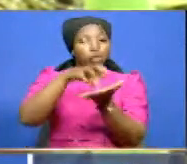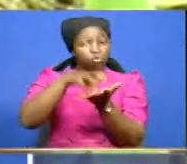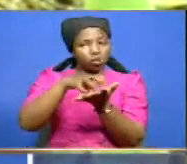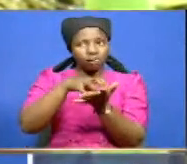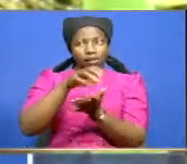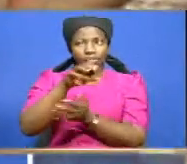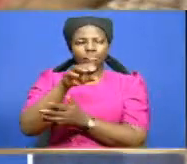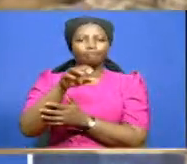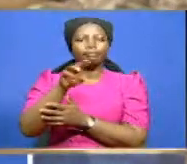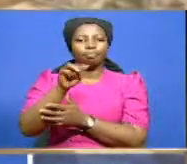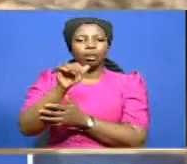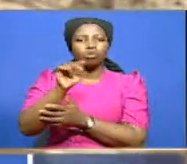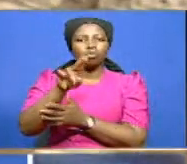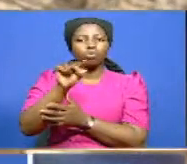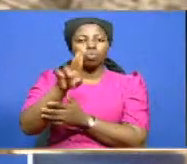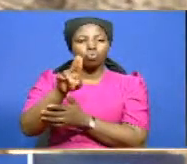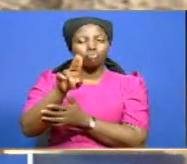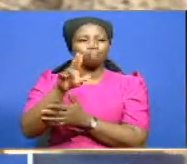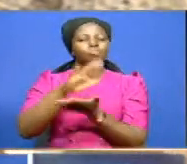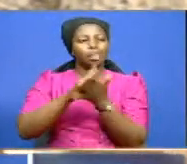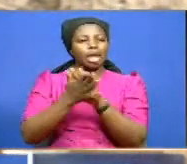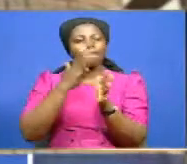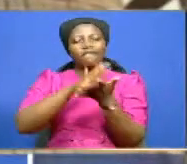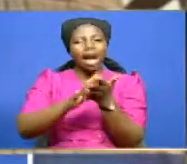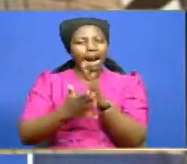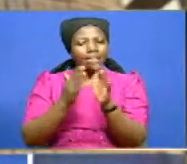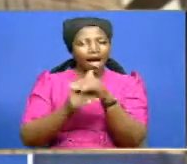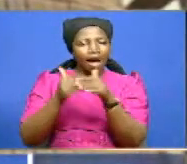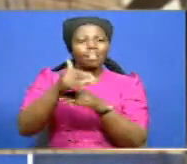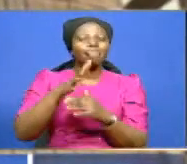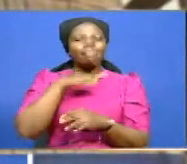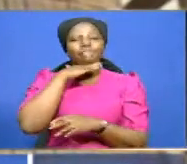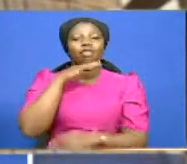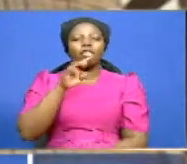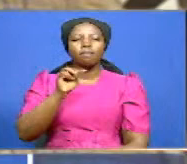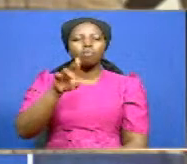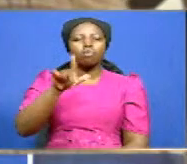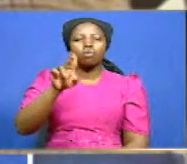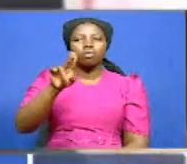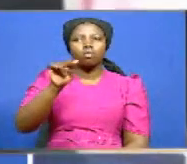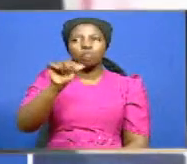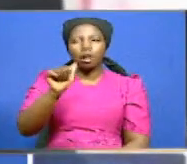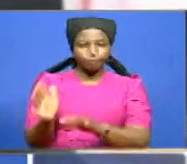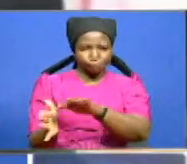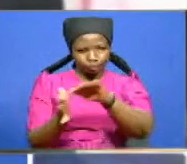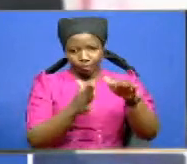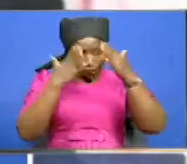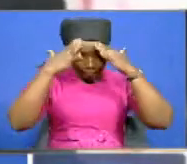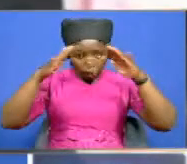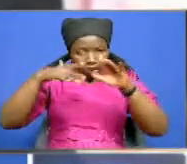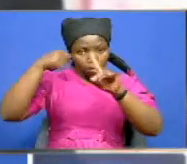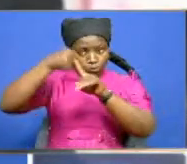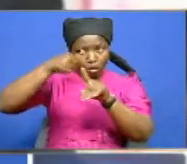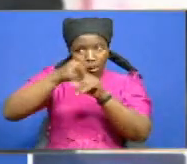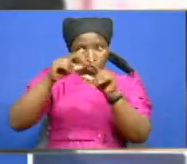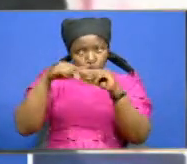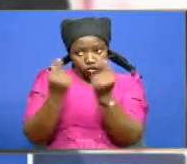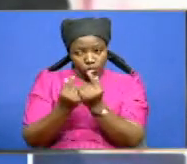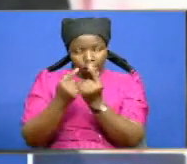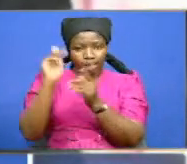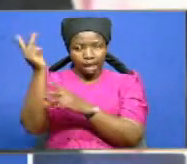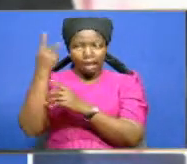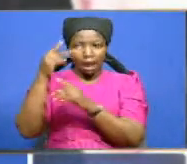after the death of Justice Murunga mid last month. Elsewhere, a Muslim lobby group, Kenya Muslims National Advisory